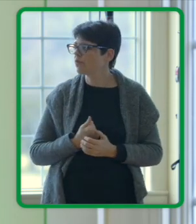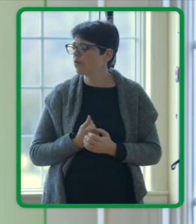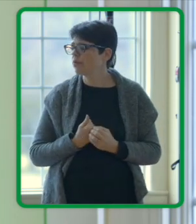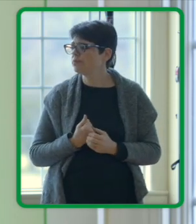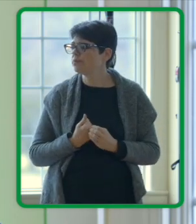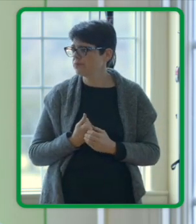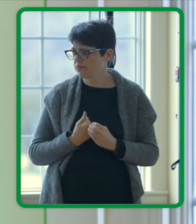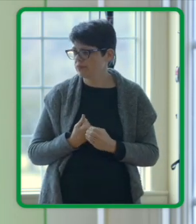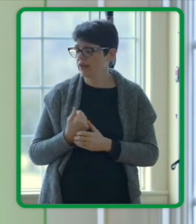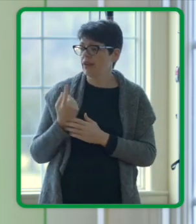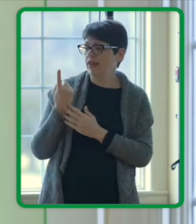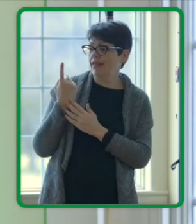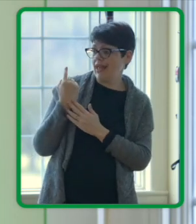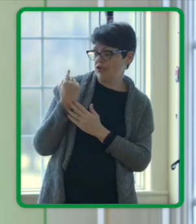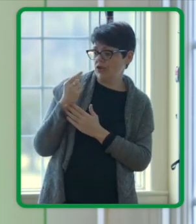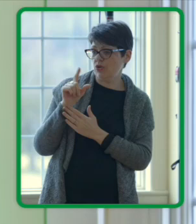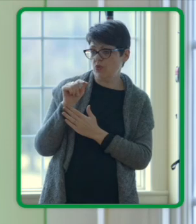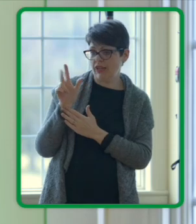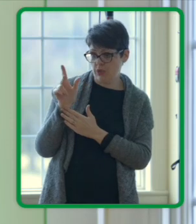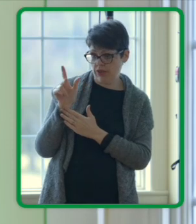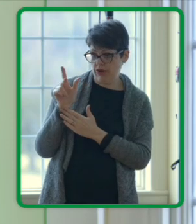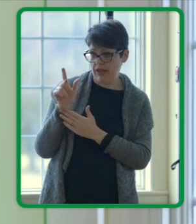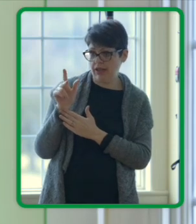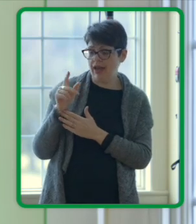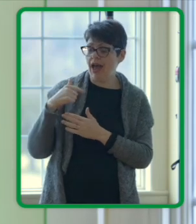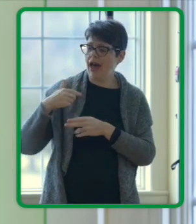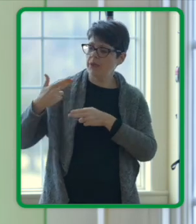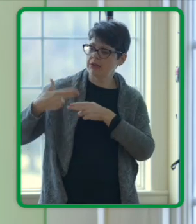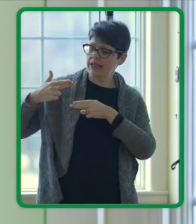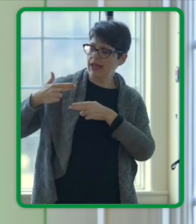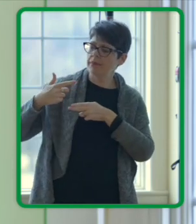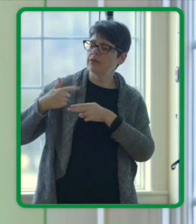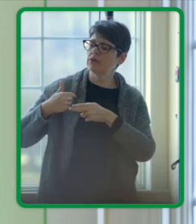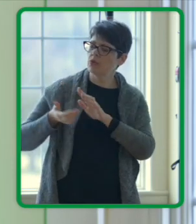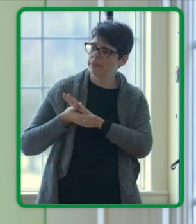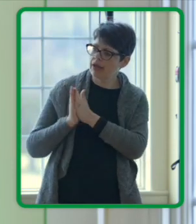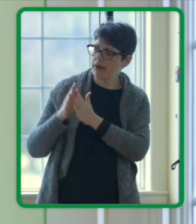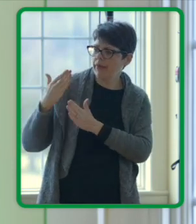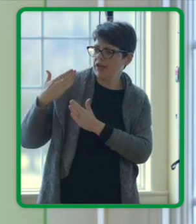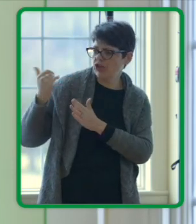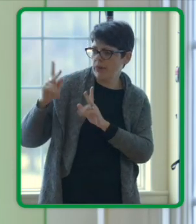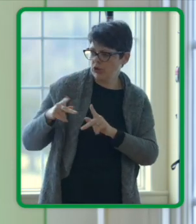In 2023, I was appointed to serve as the chair.